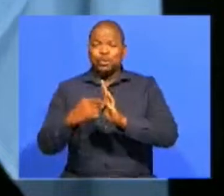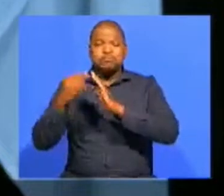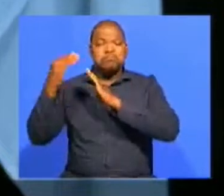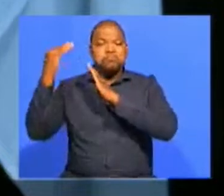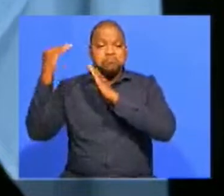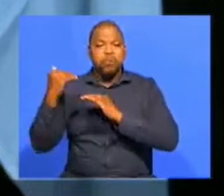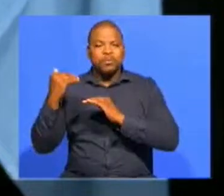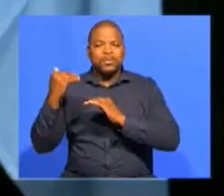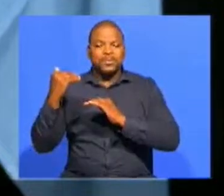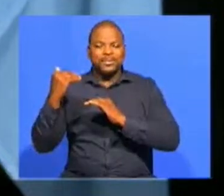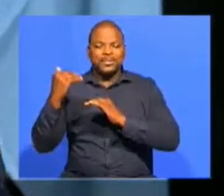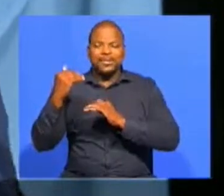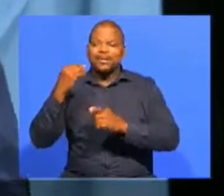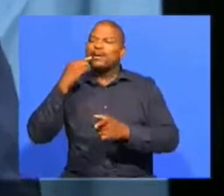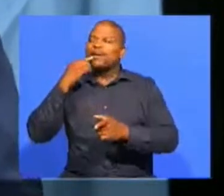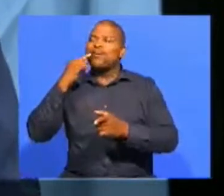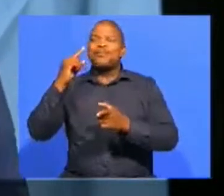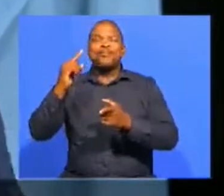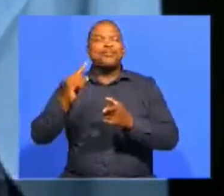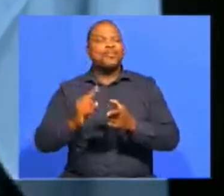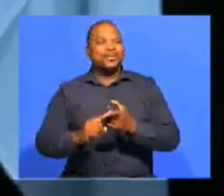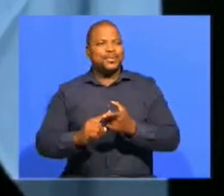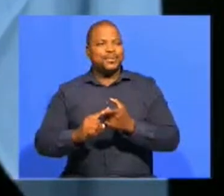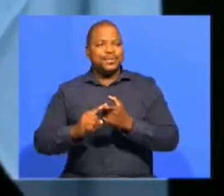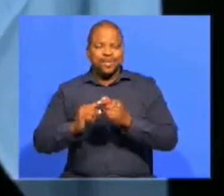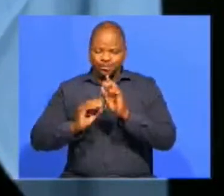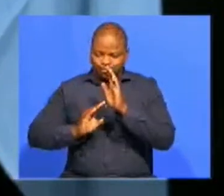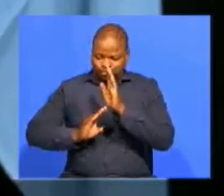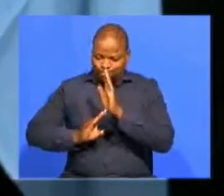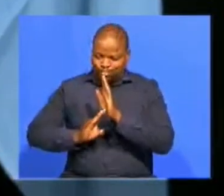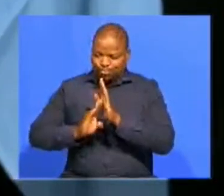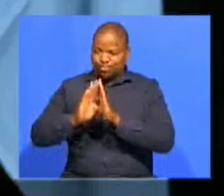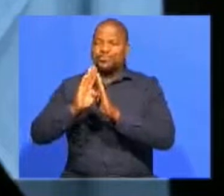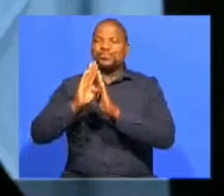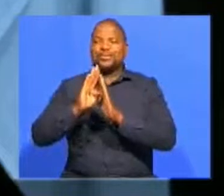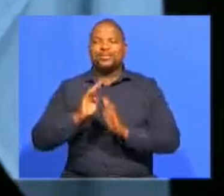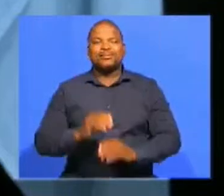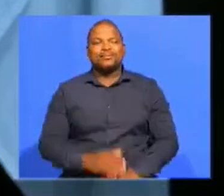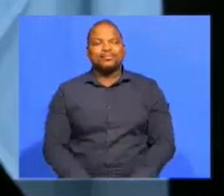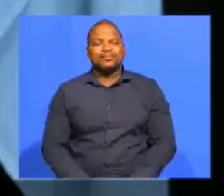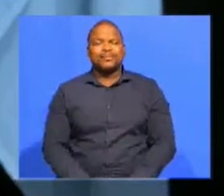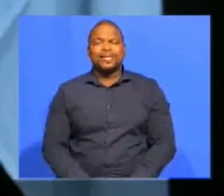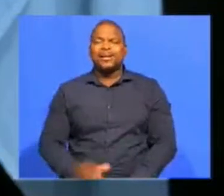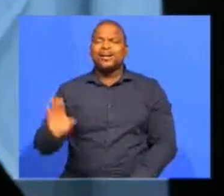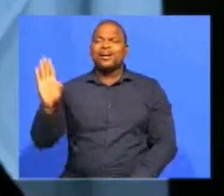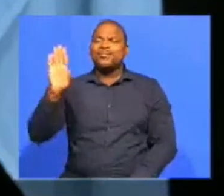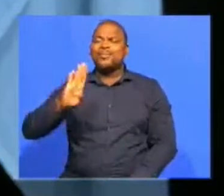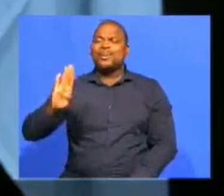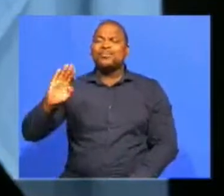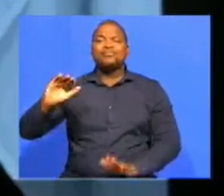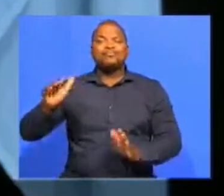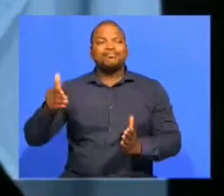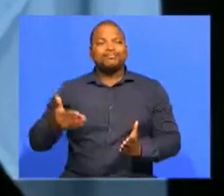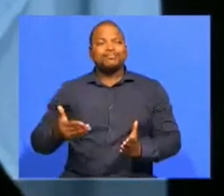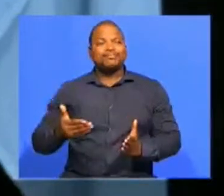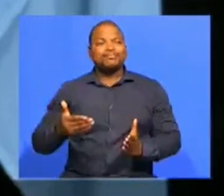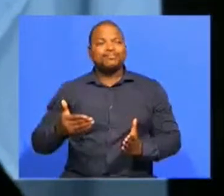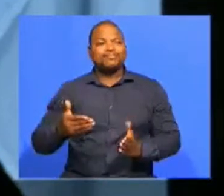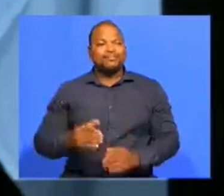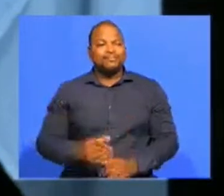hope and a promise of mutual growth. In Botswana, there's a